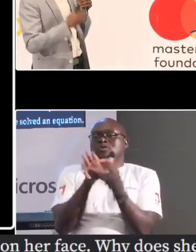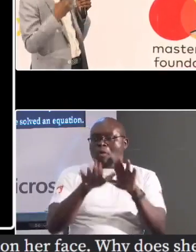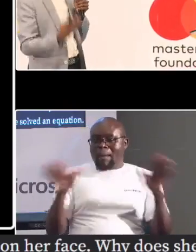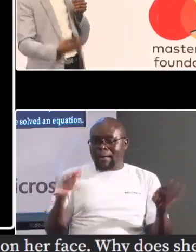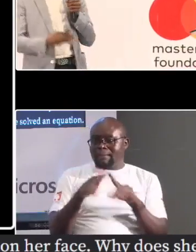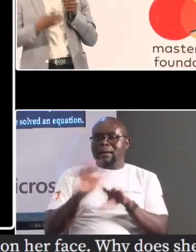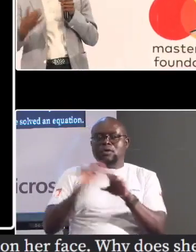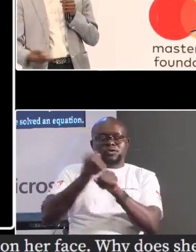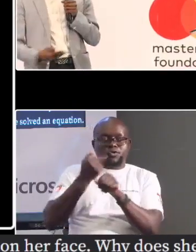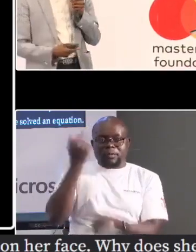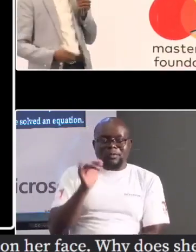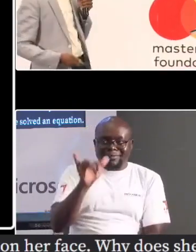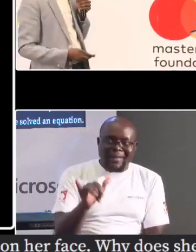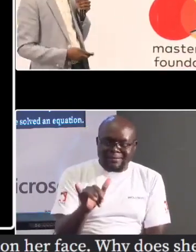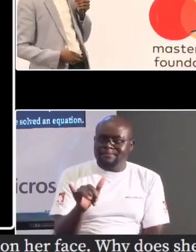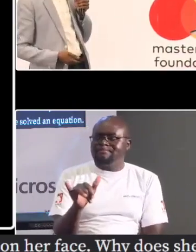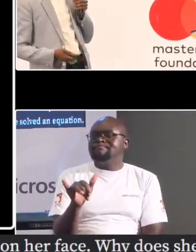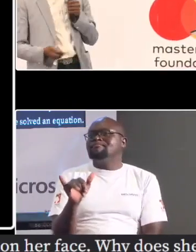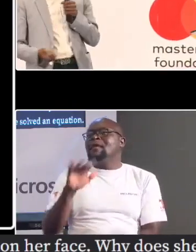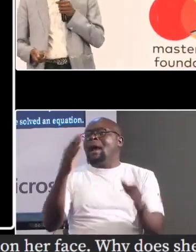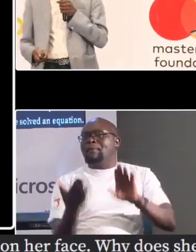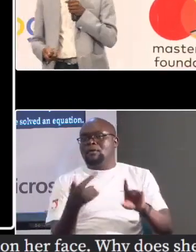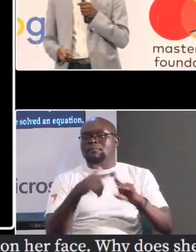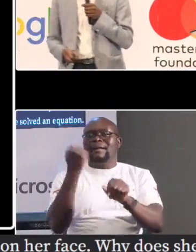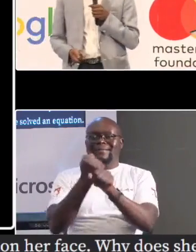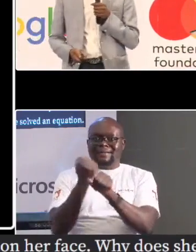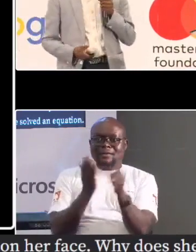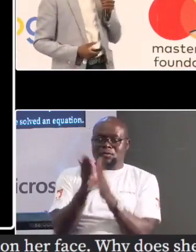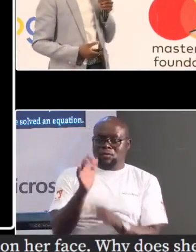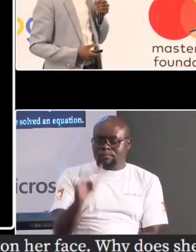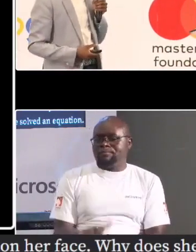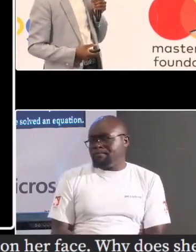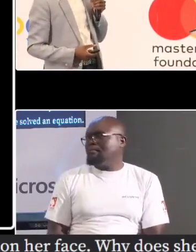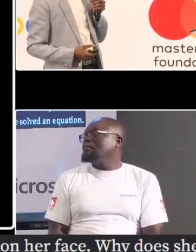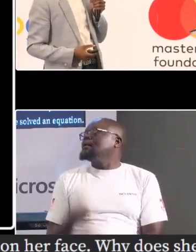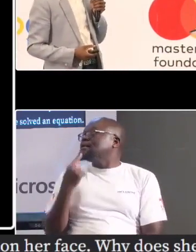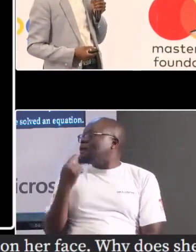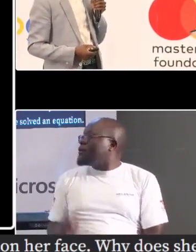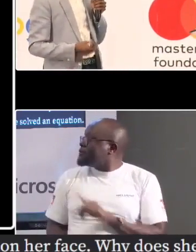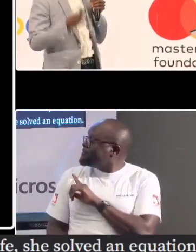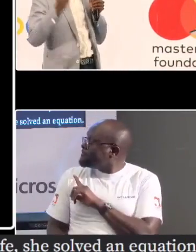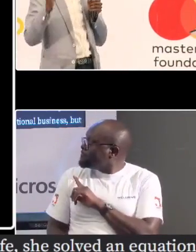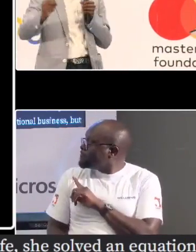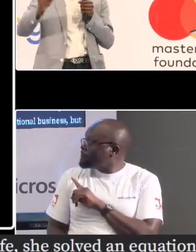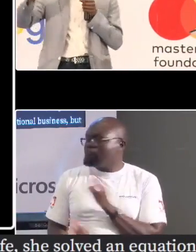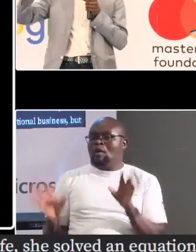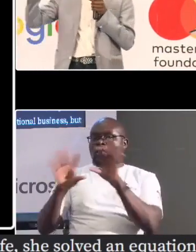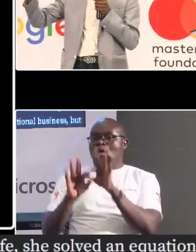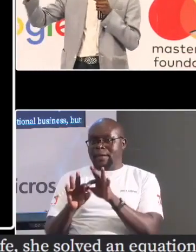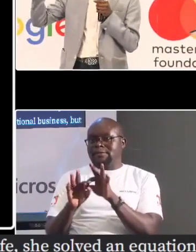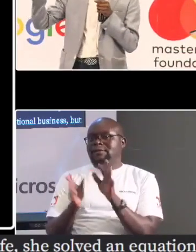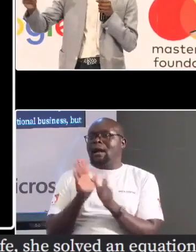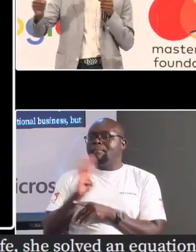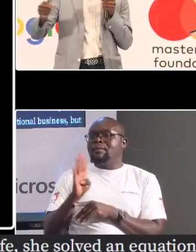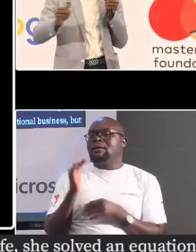in spite of their empathic and creative approach. They did it because of it. Johan said this: connecting and